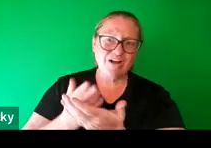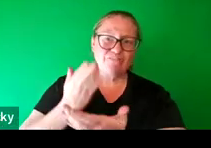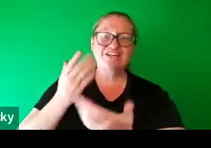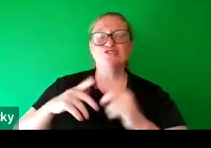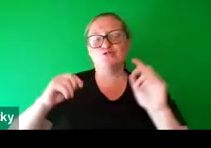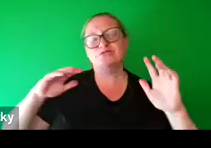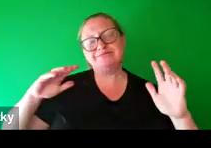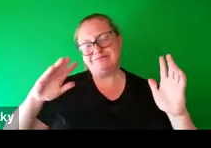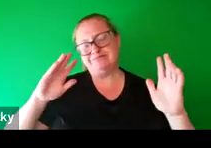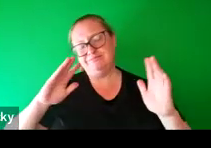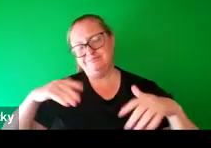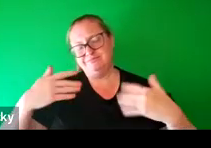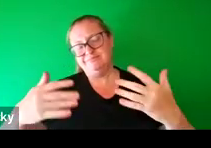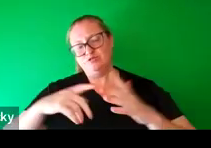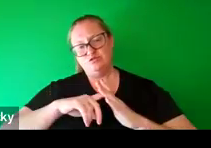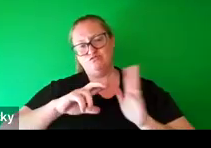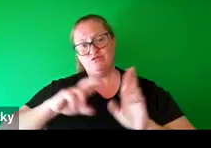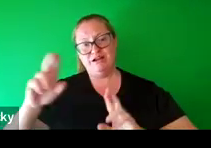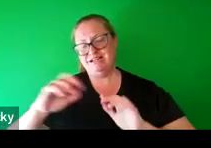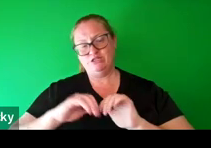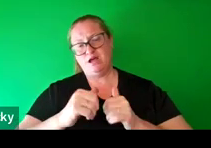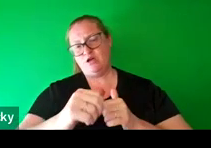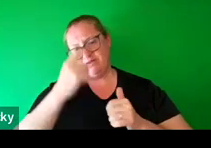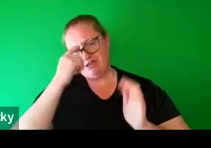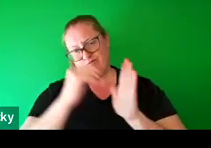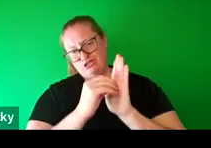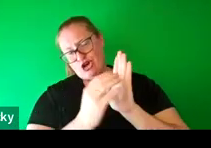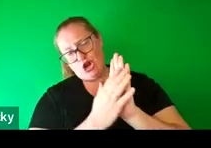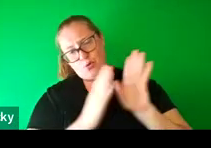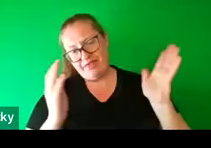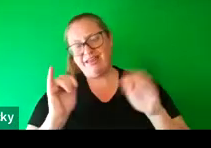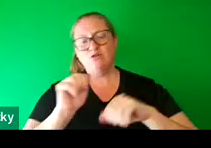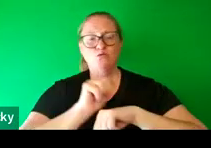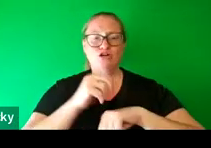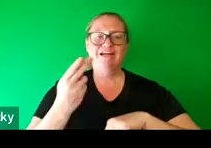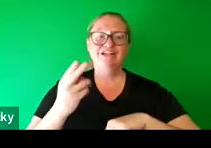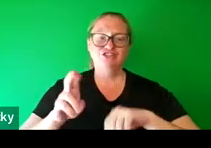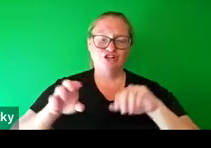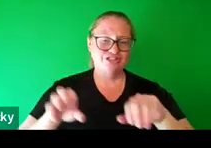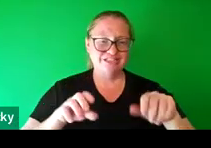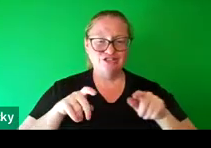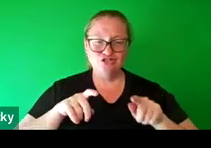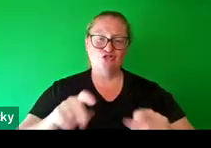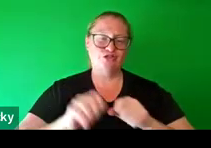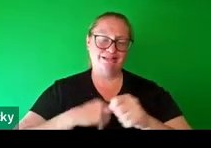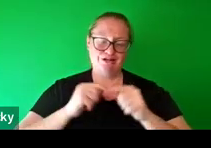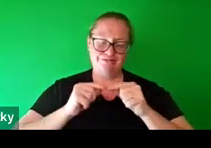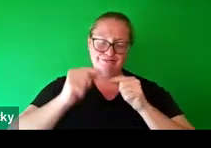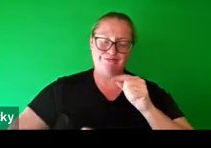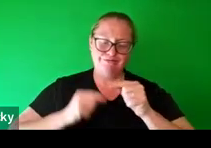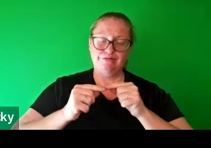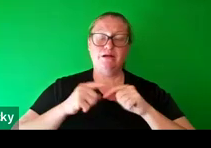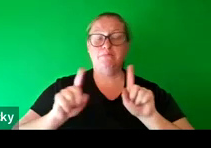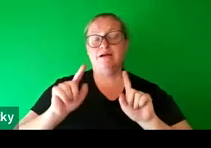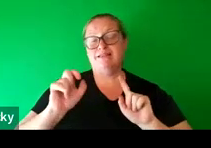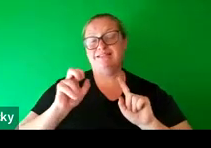So however you think it should be reflected, that's work that HR does all throughout the year, but the task of sending